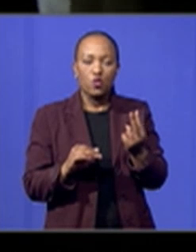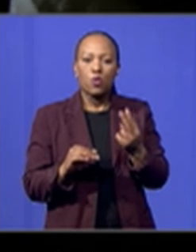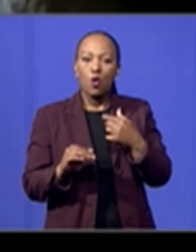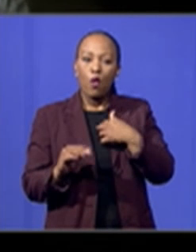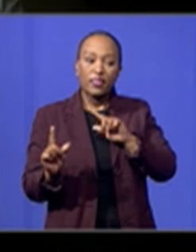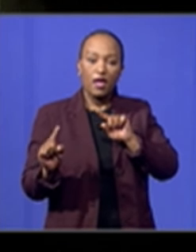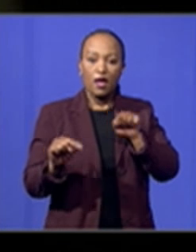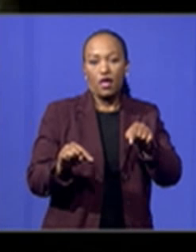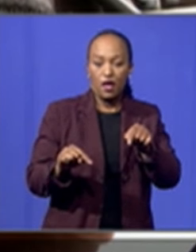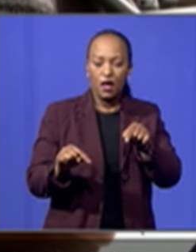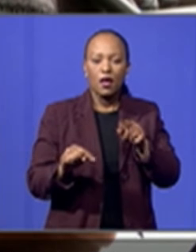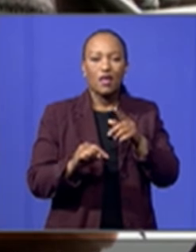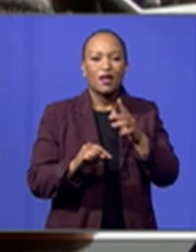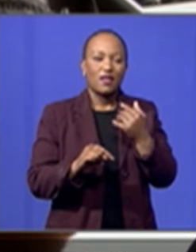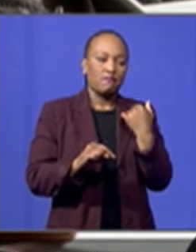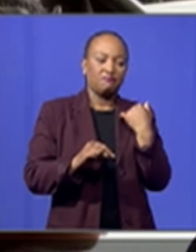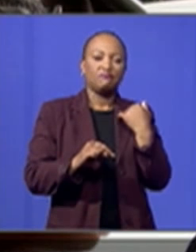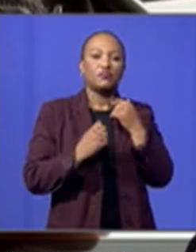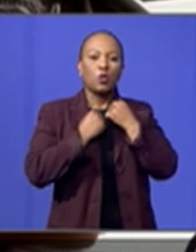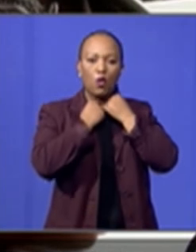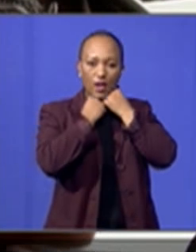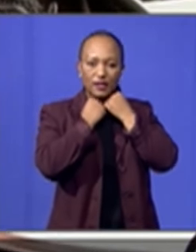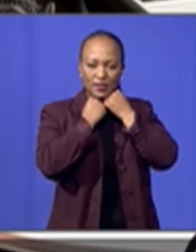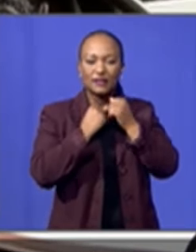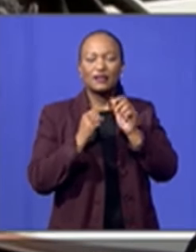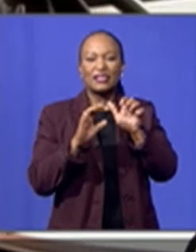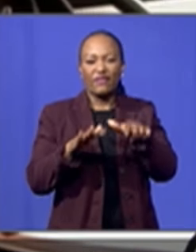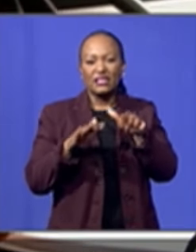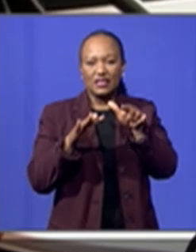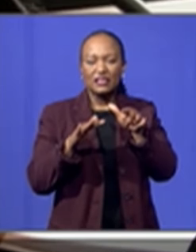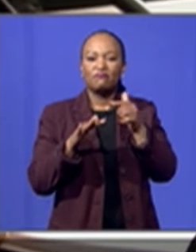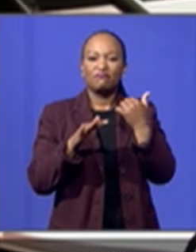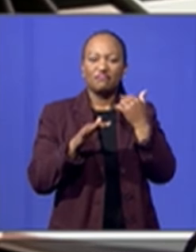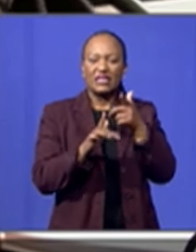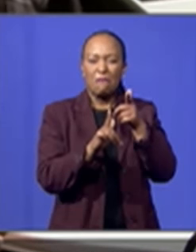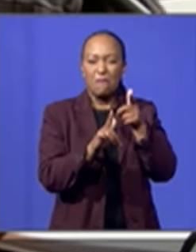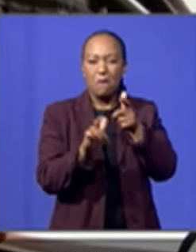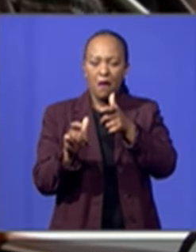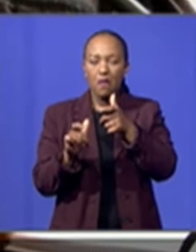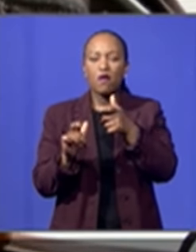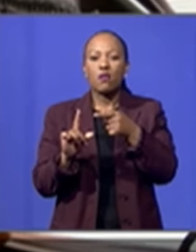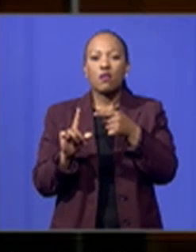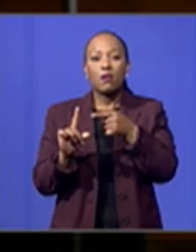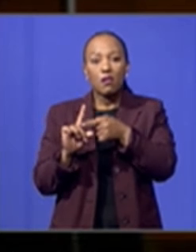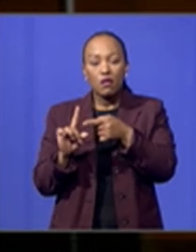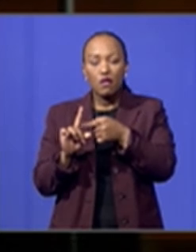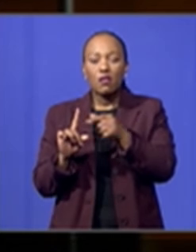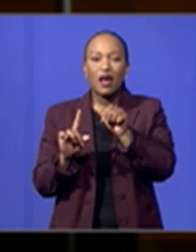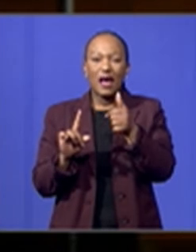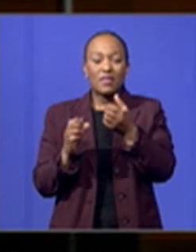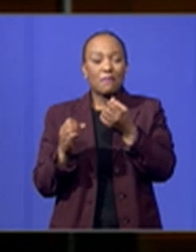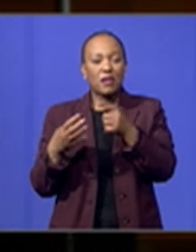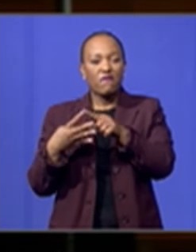tlhaselwa le go bolawa ka phukwi a le malatsi a le 7. Meyer o lebanwe ke ditatofatso di le mmalwa go akaretsa le di le 4